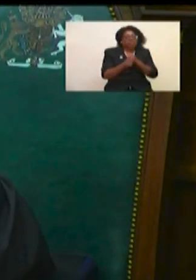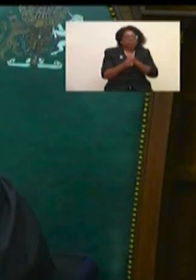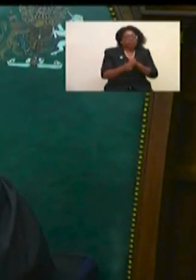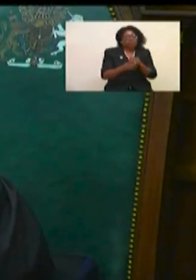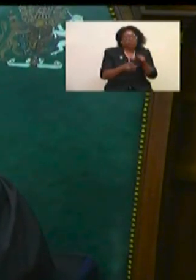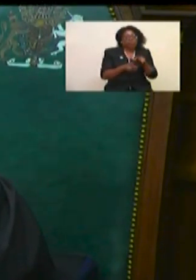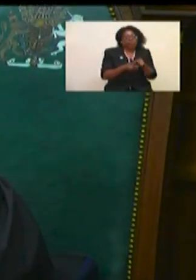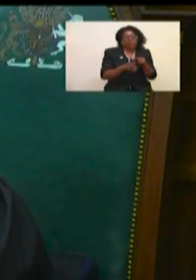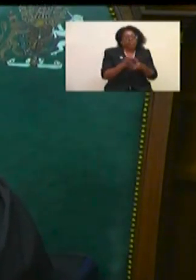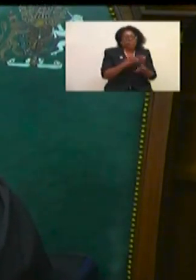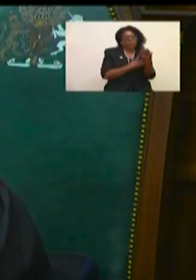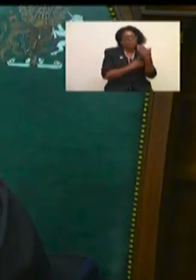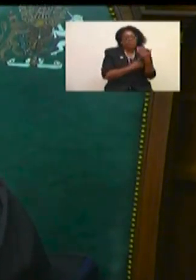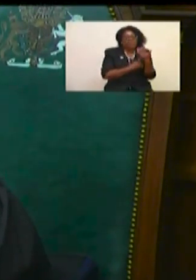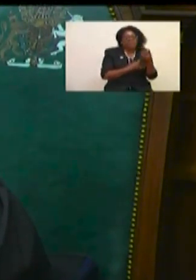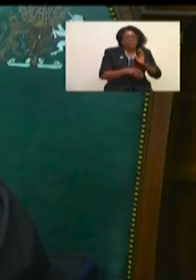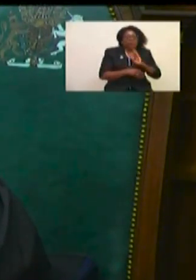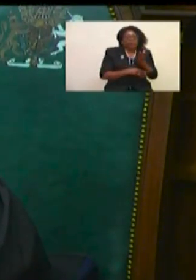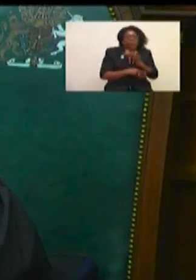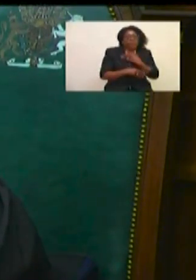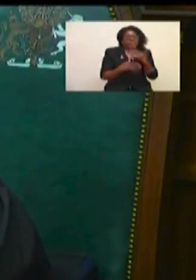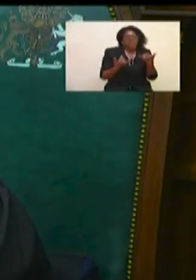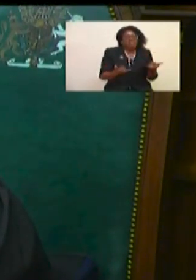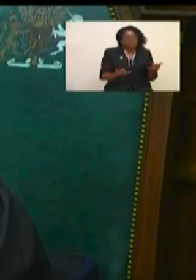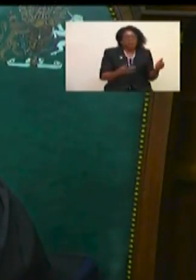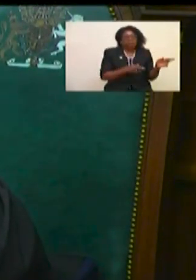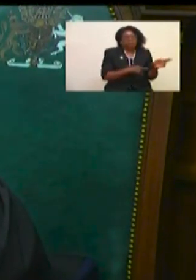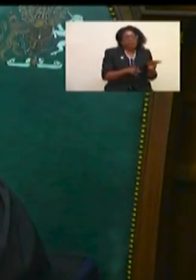morning, I believe that we are now ready.